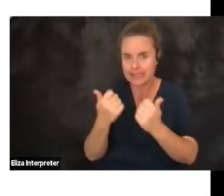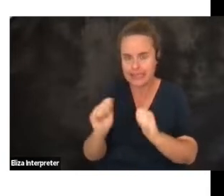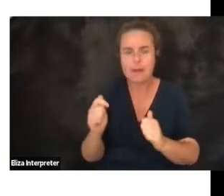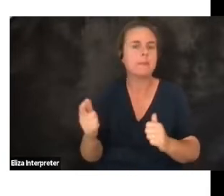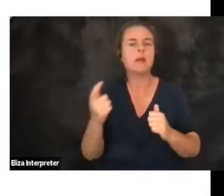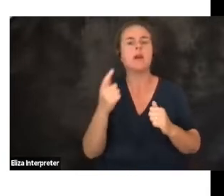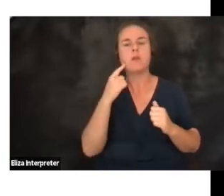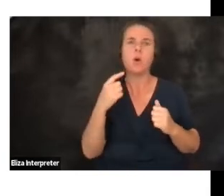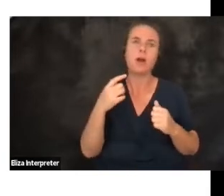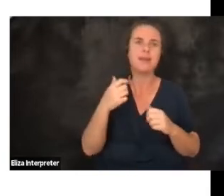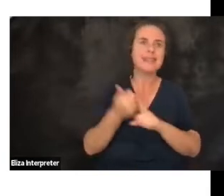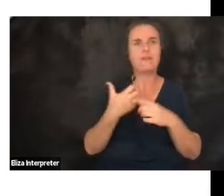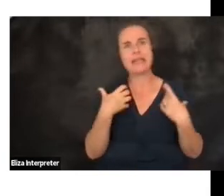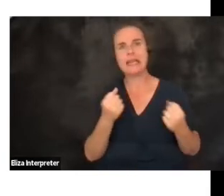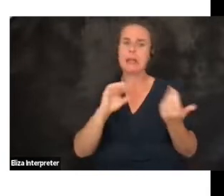to